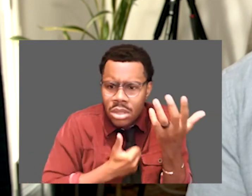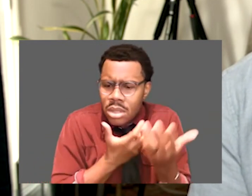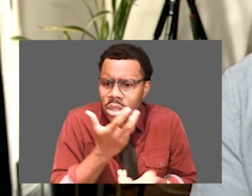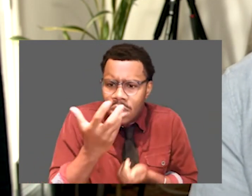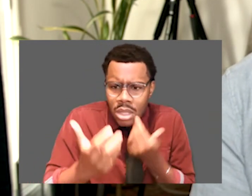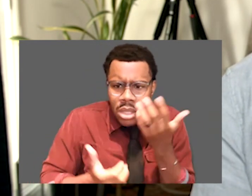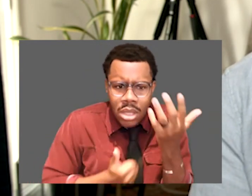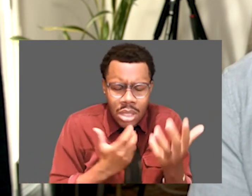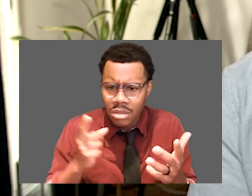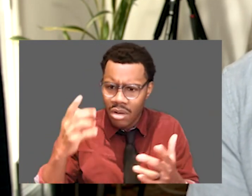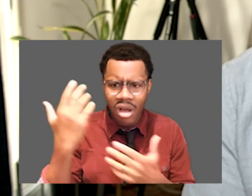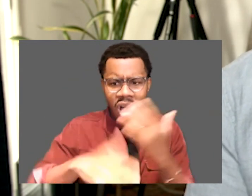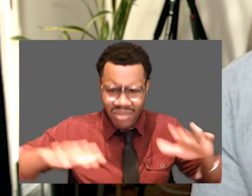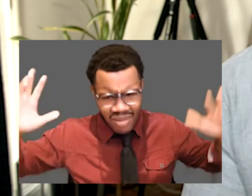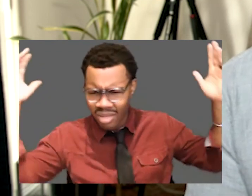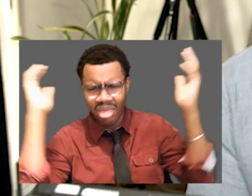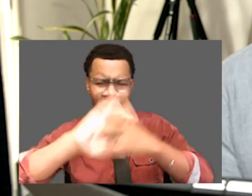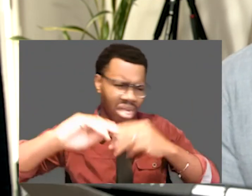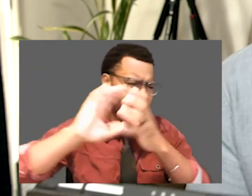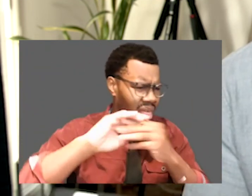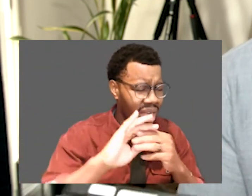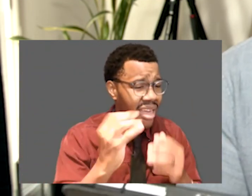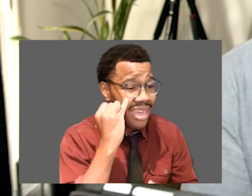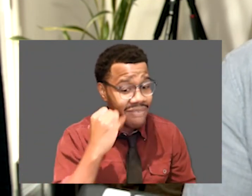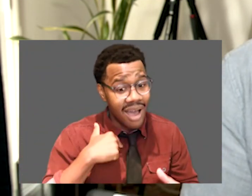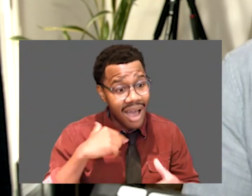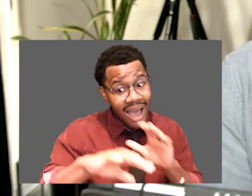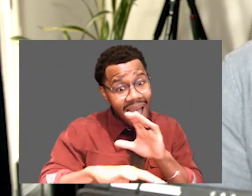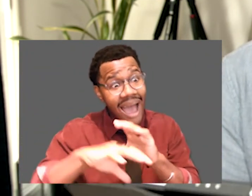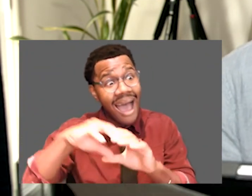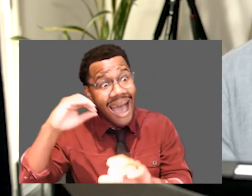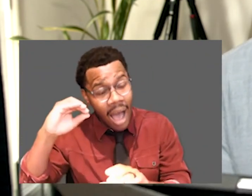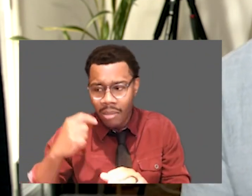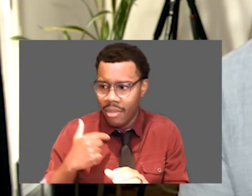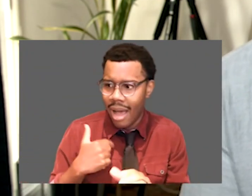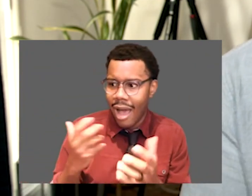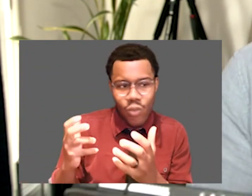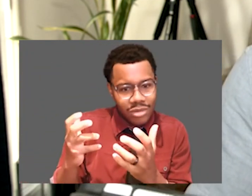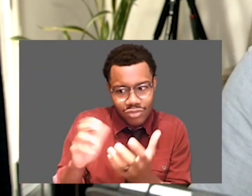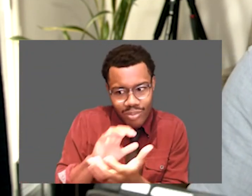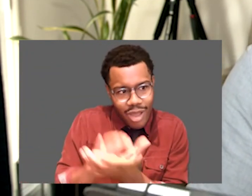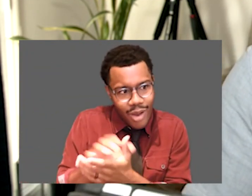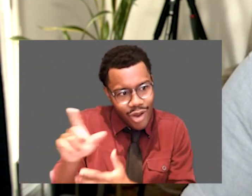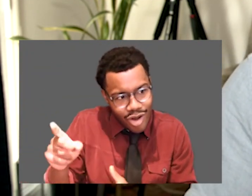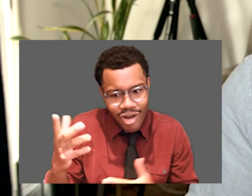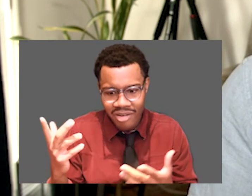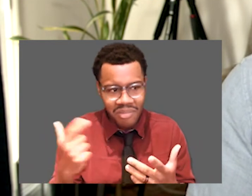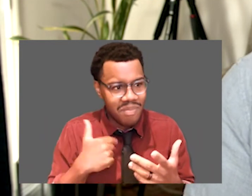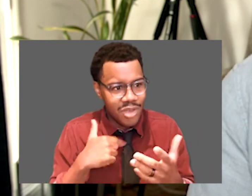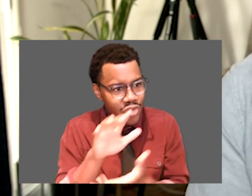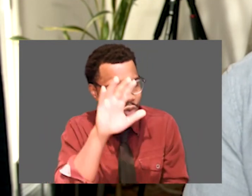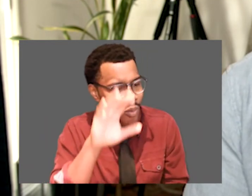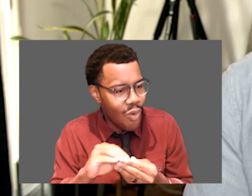cellmate while flailing your arms. Hell, even when I get out, if I decide to marry my partner and then live a fornicating free life, society will just